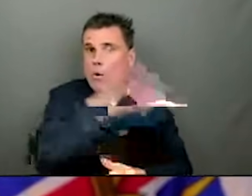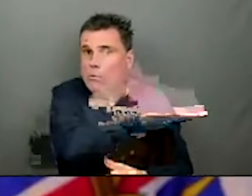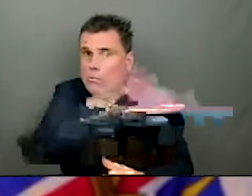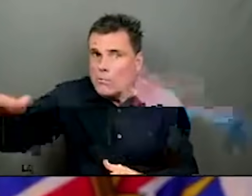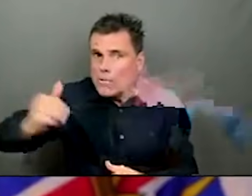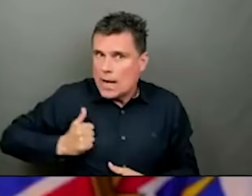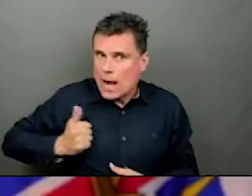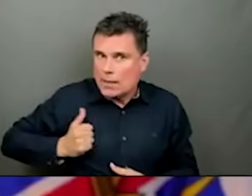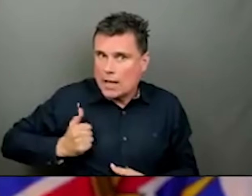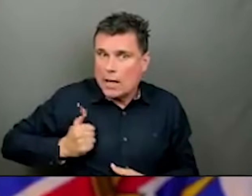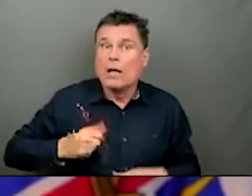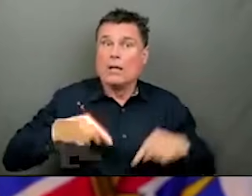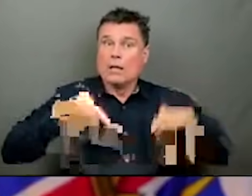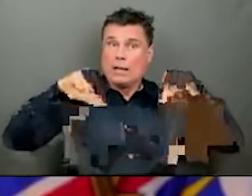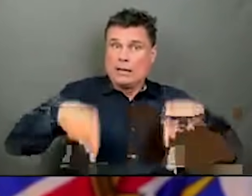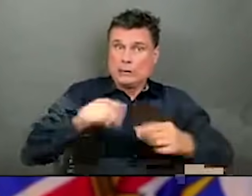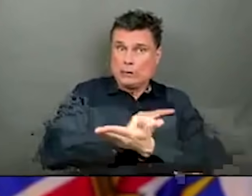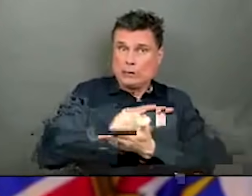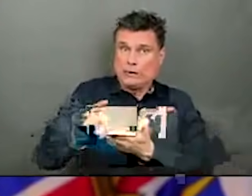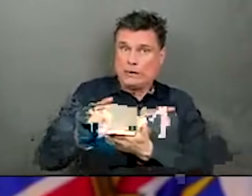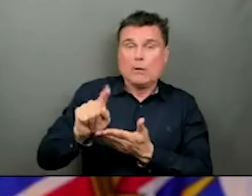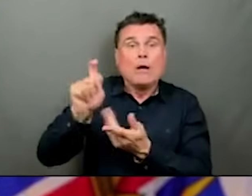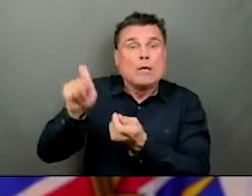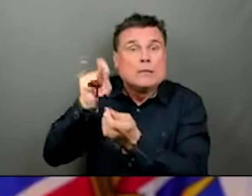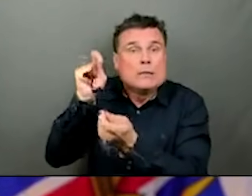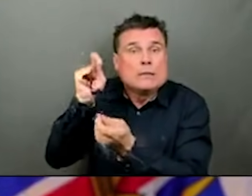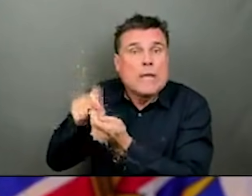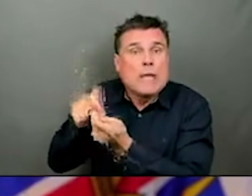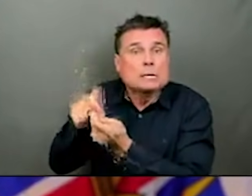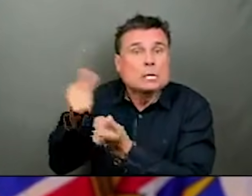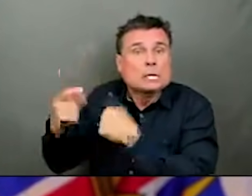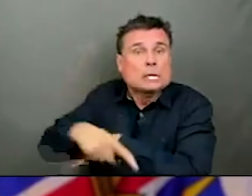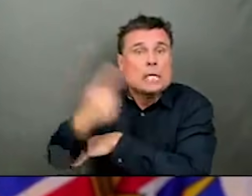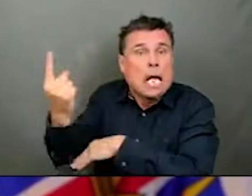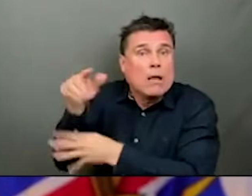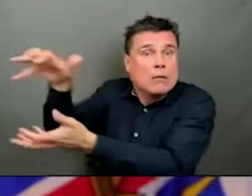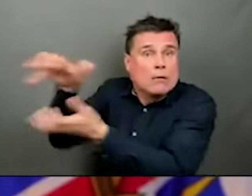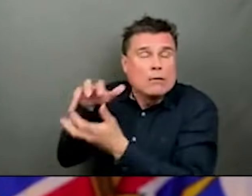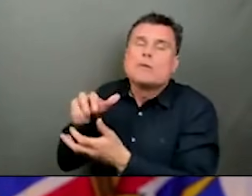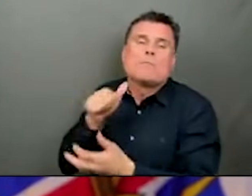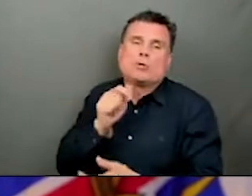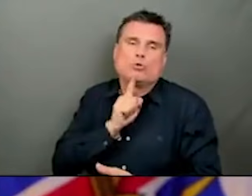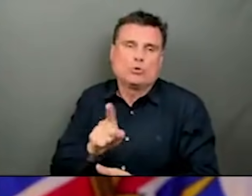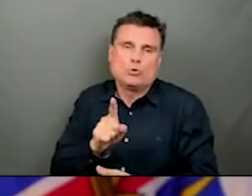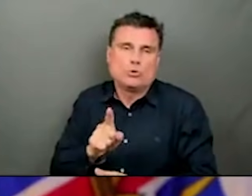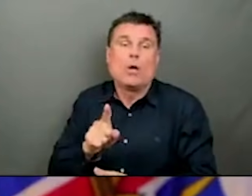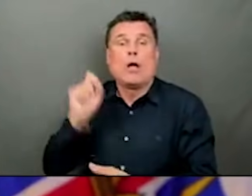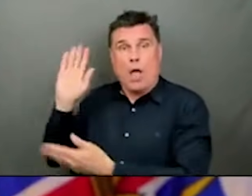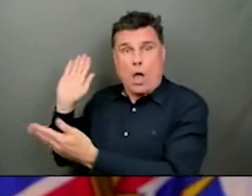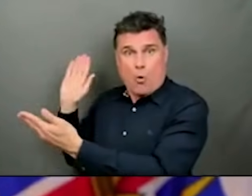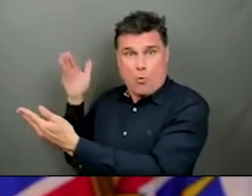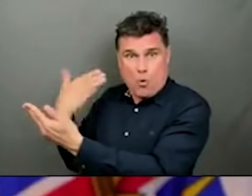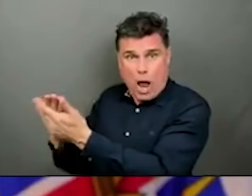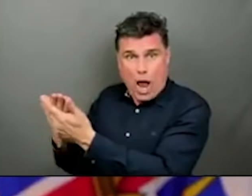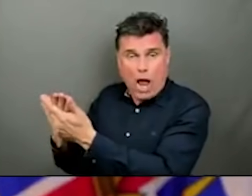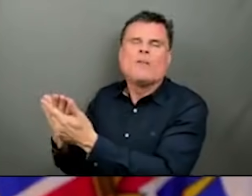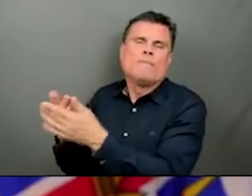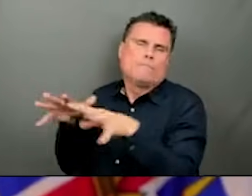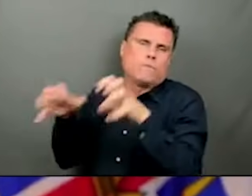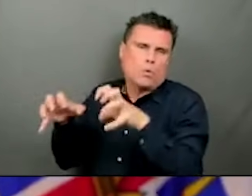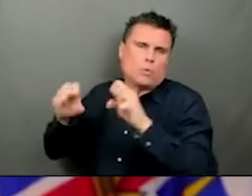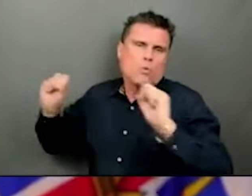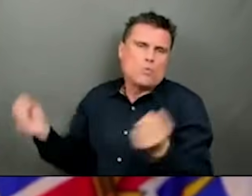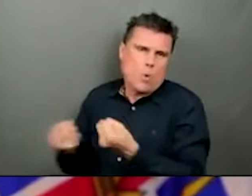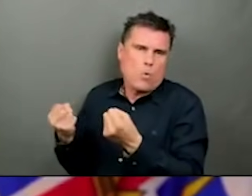week. We still don't have dates for sure, but it needs to be thawed and relabeled, and that we